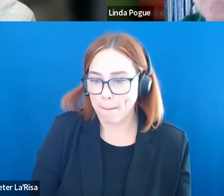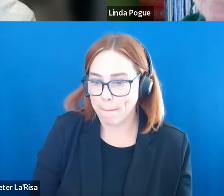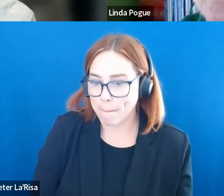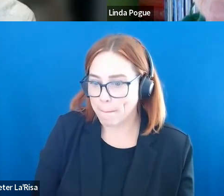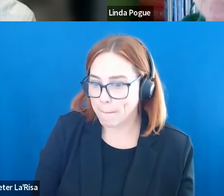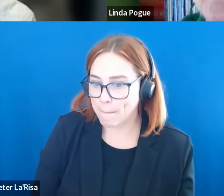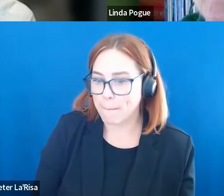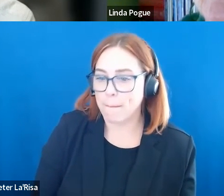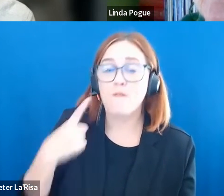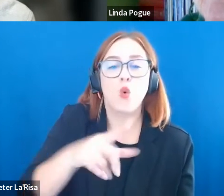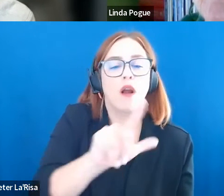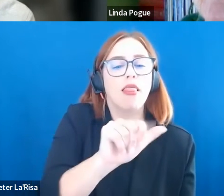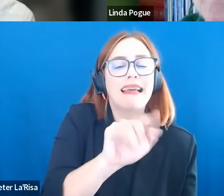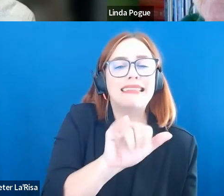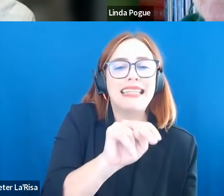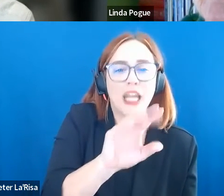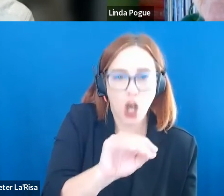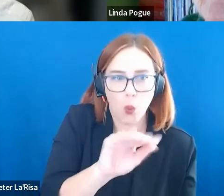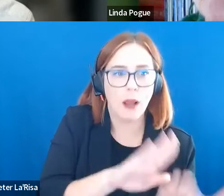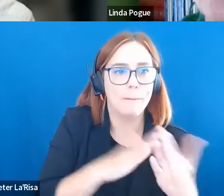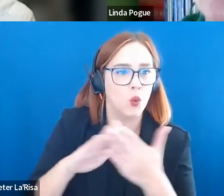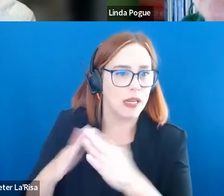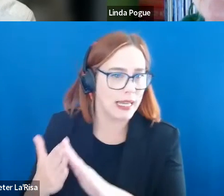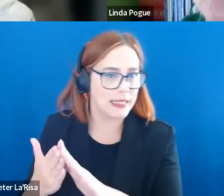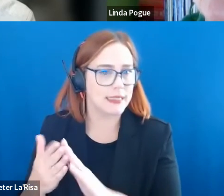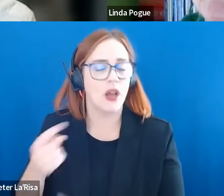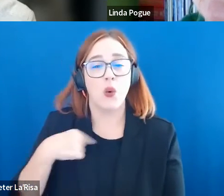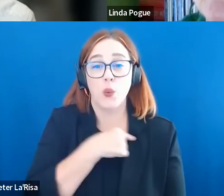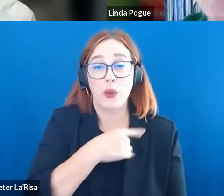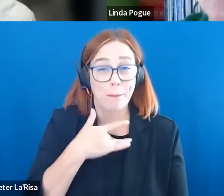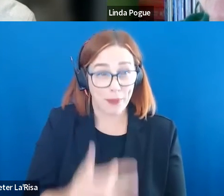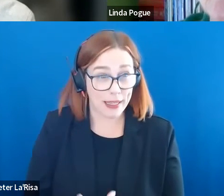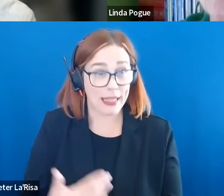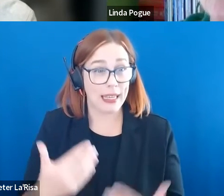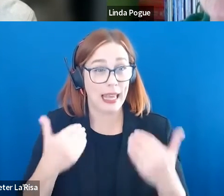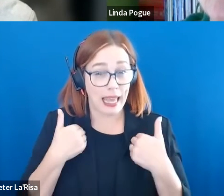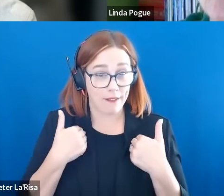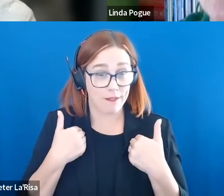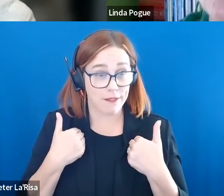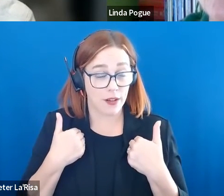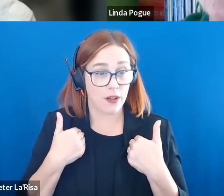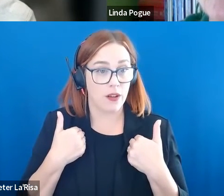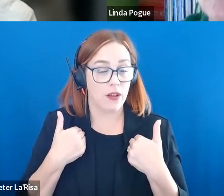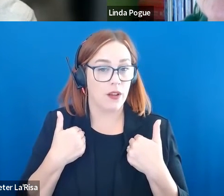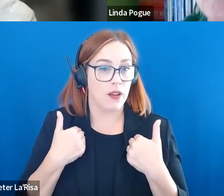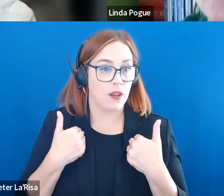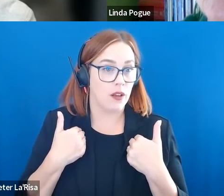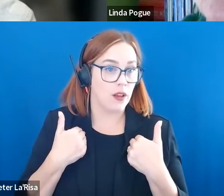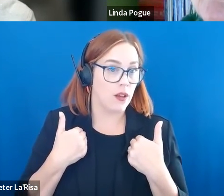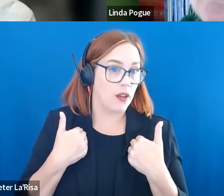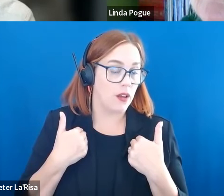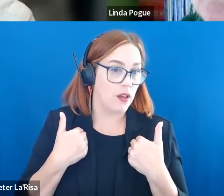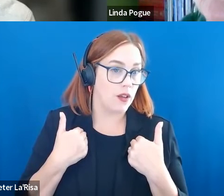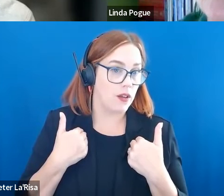Spanish. We have it in Hmong as well because we have a Hmong population in our area. And we